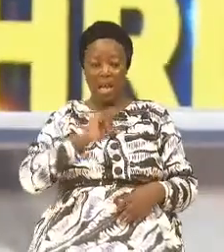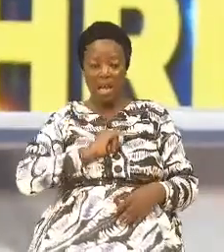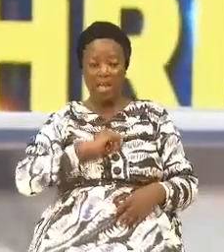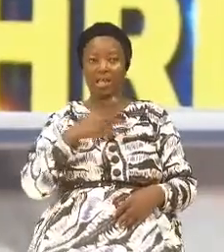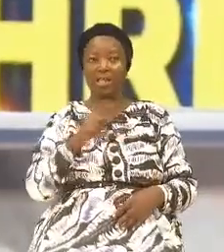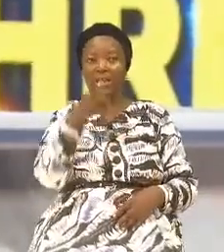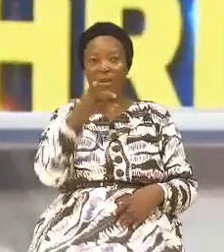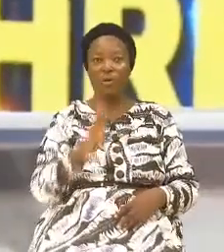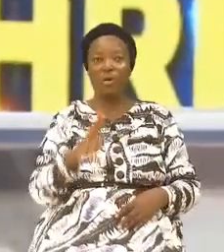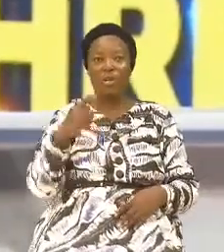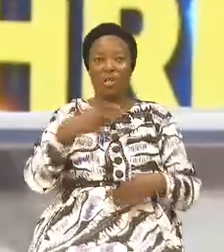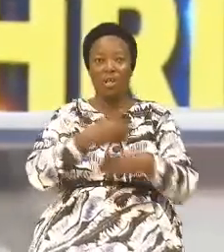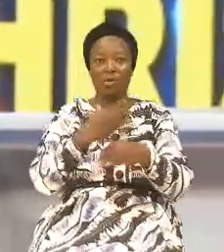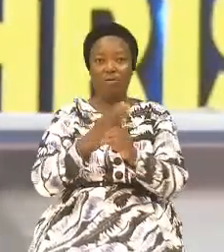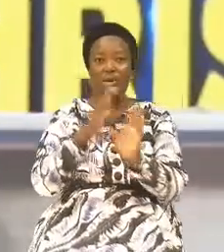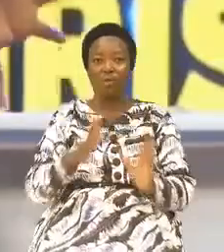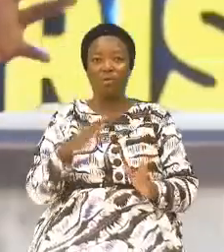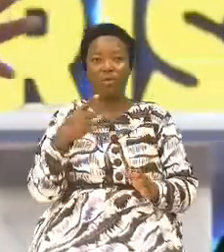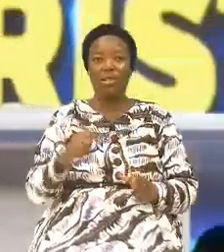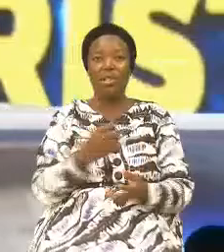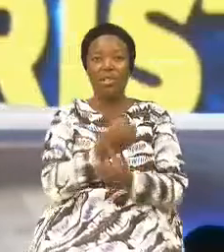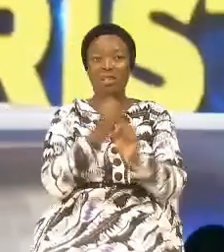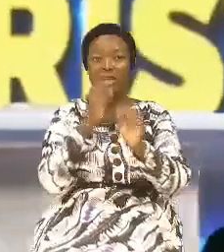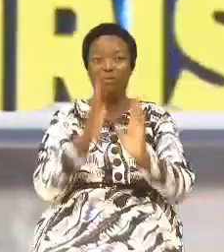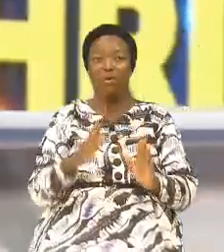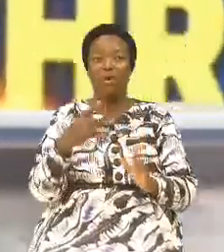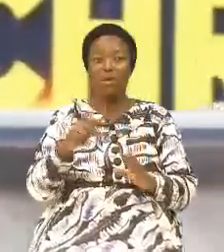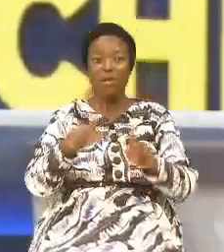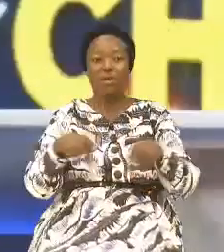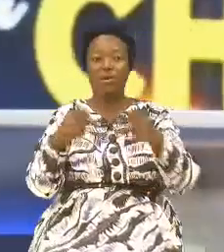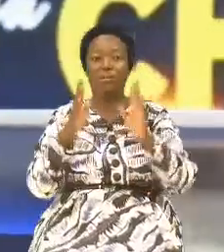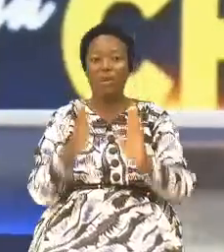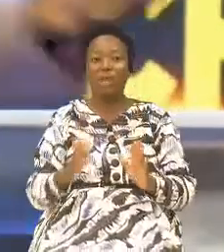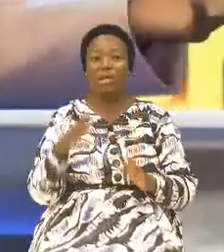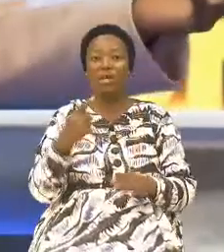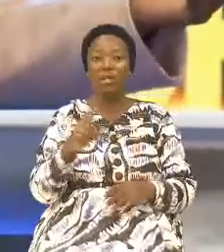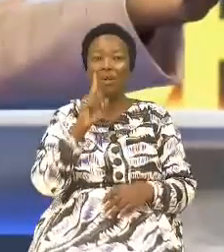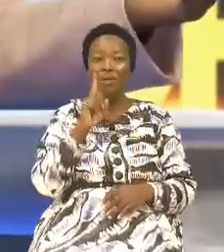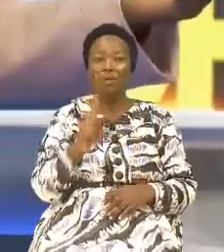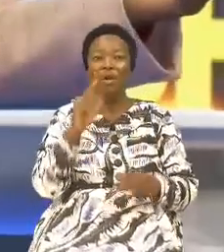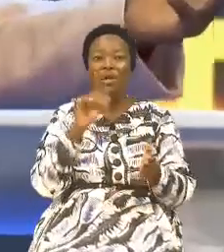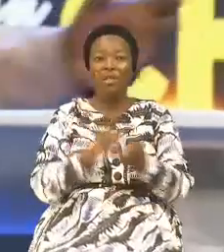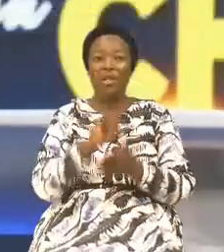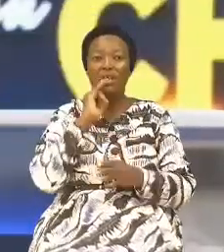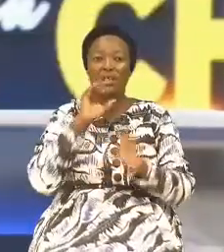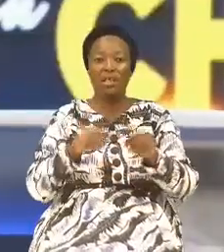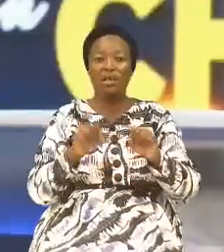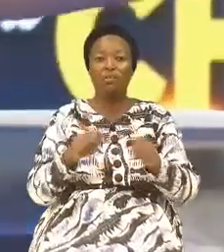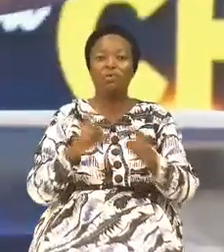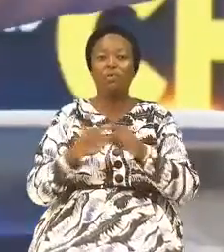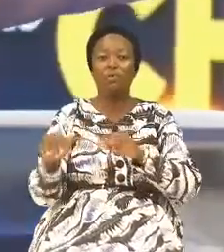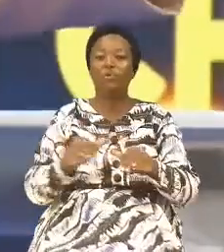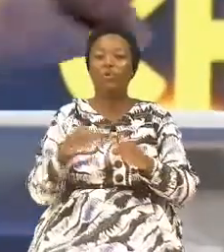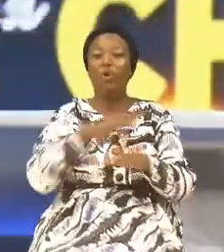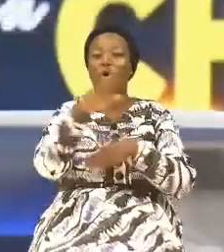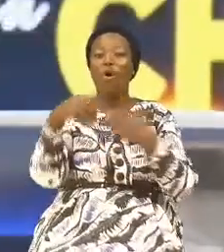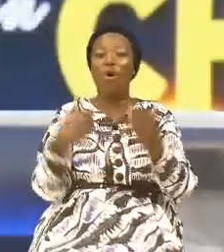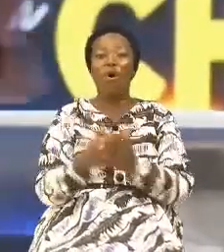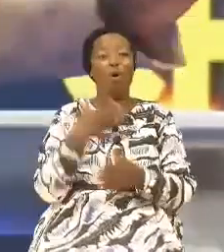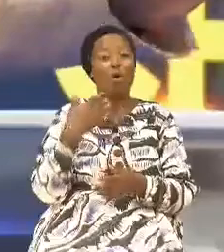creator, the redeemer, the supplier, the one that is able to do all